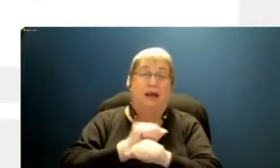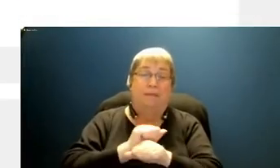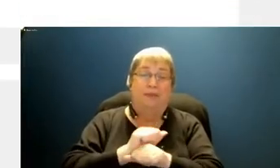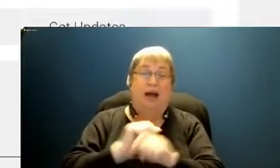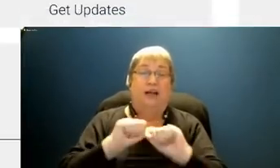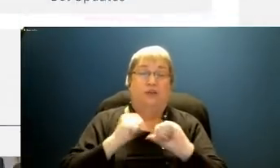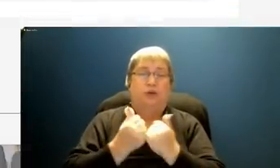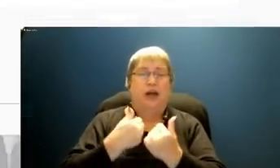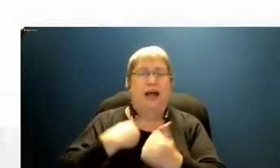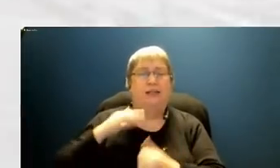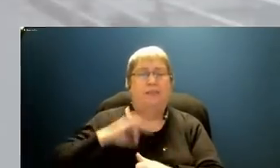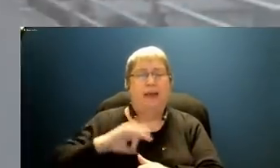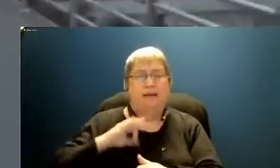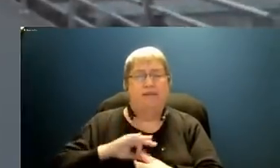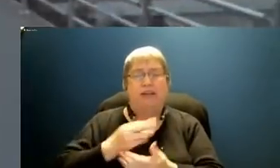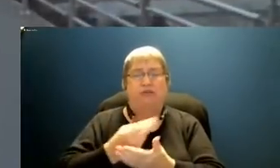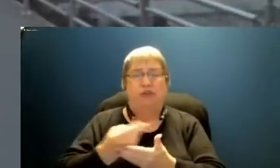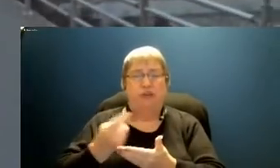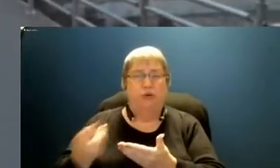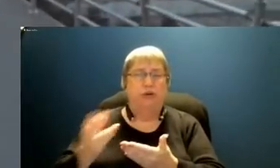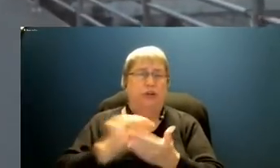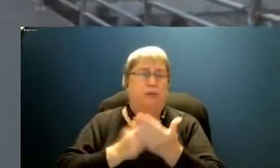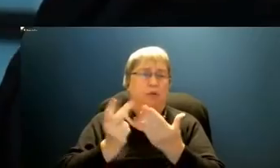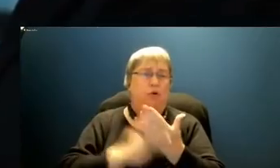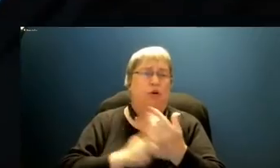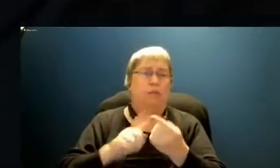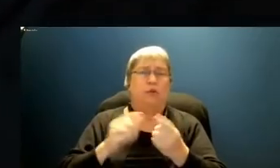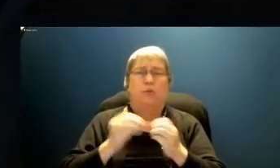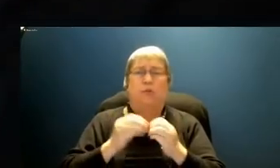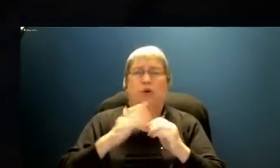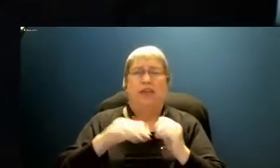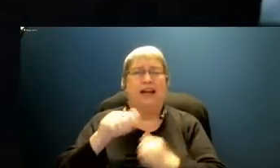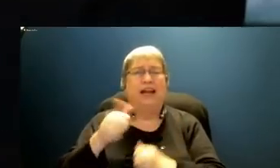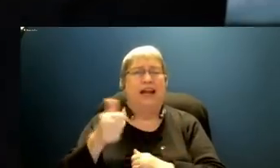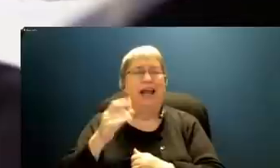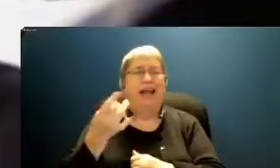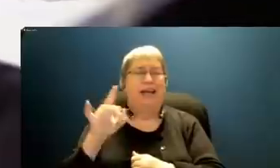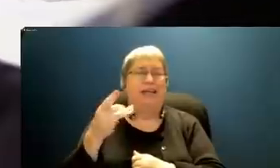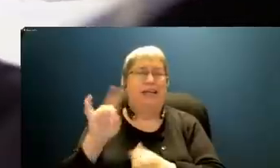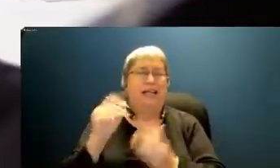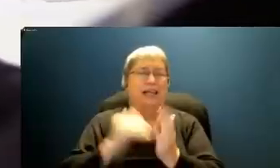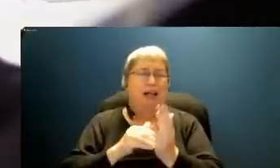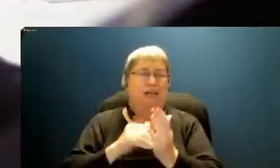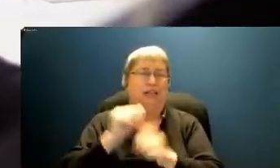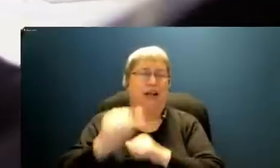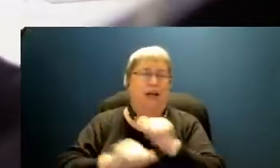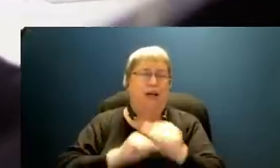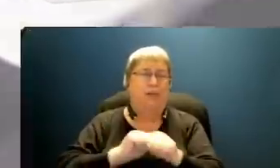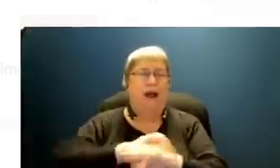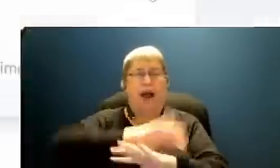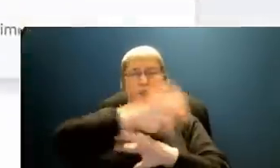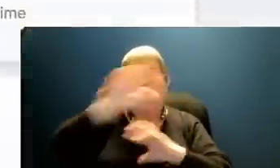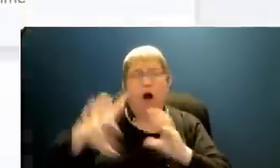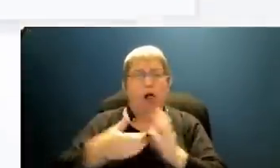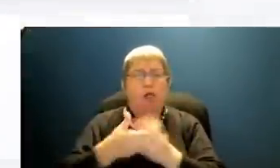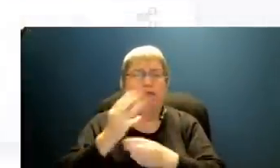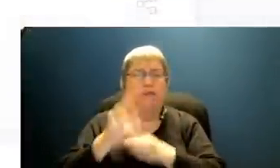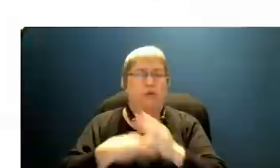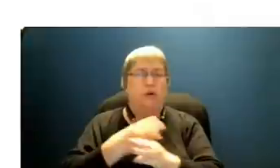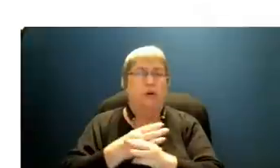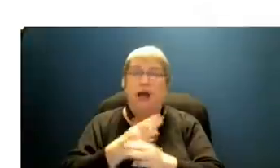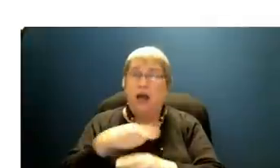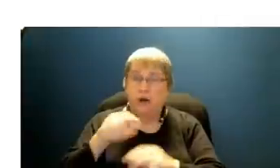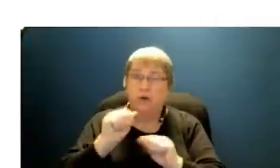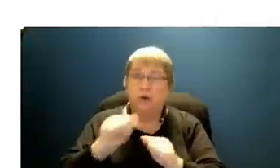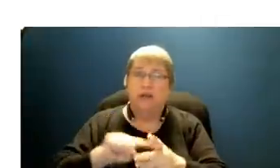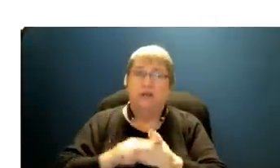and programs to more than 18,000 alumni worldwide. You can start taking advantage of those benefits today by